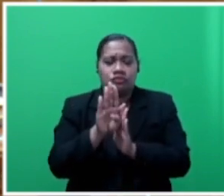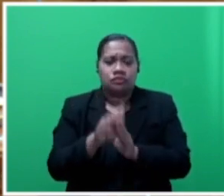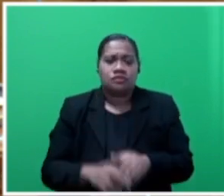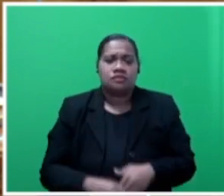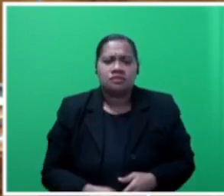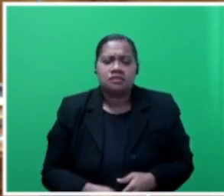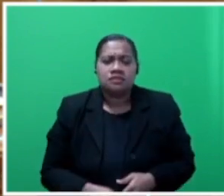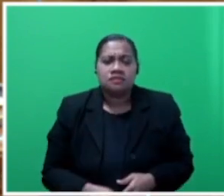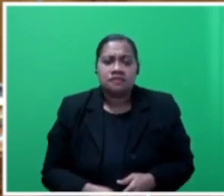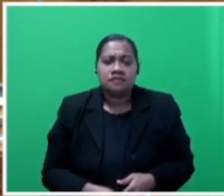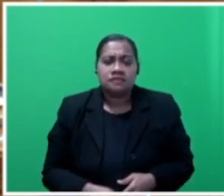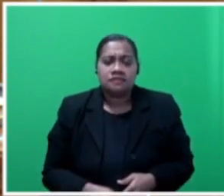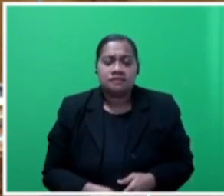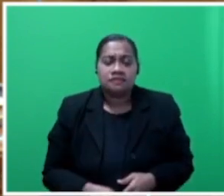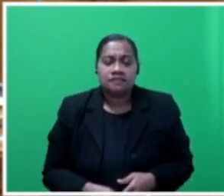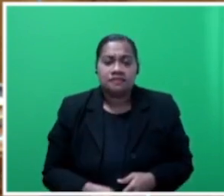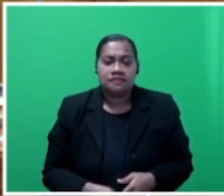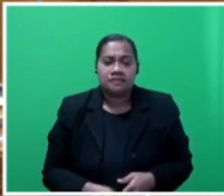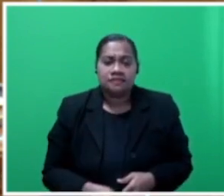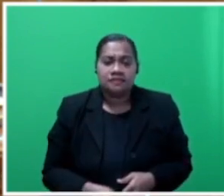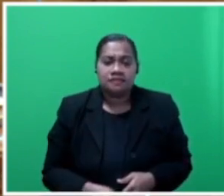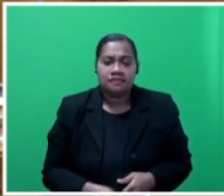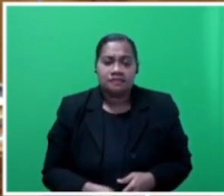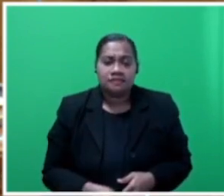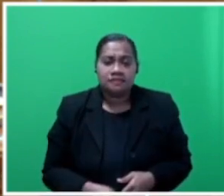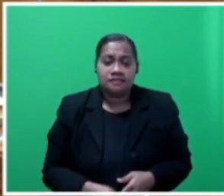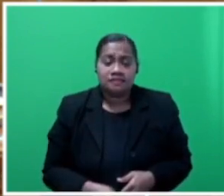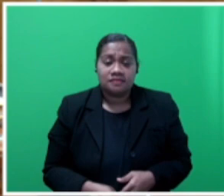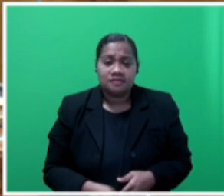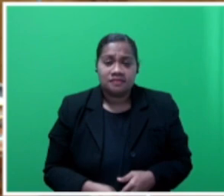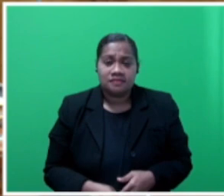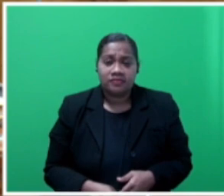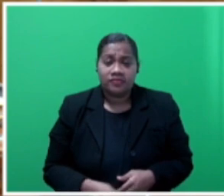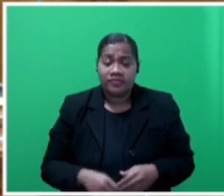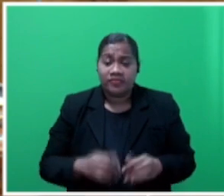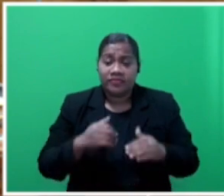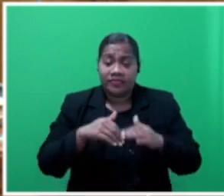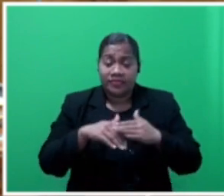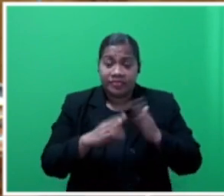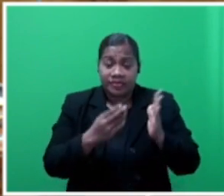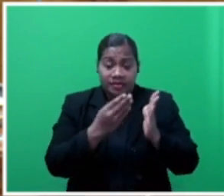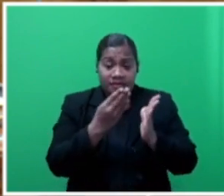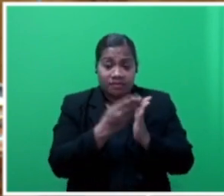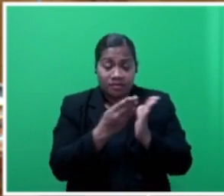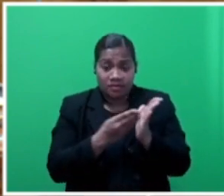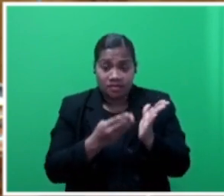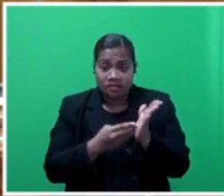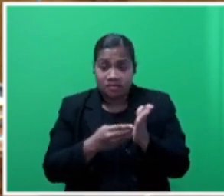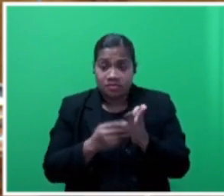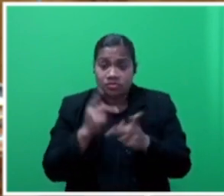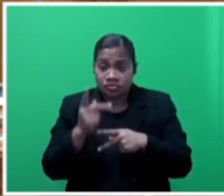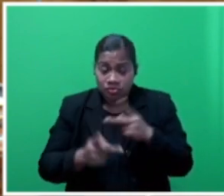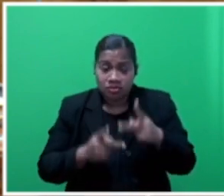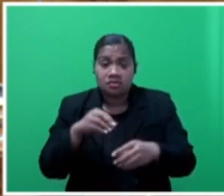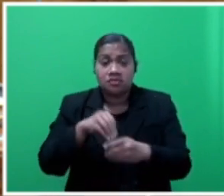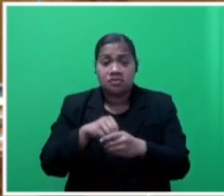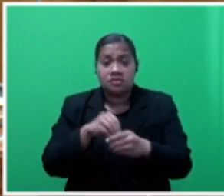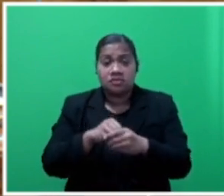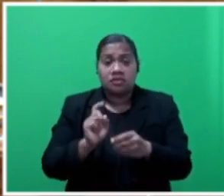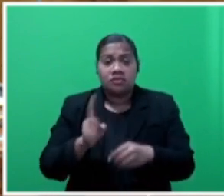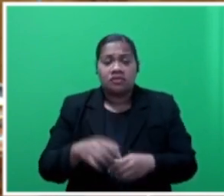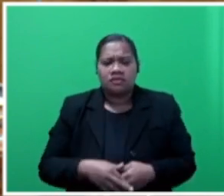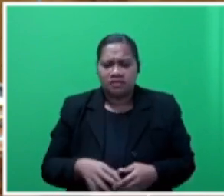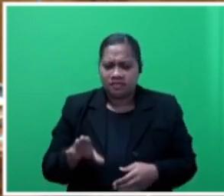And if a case's budgetary process involves incorporating valuable suggestions from the line